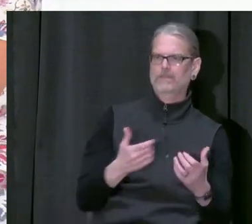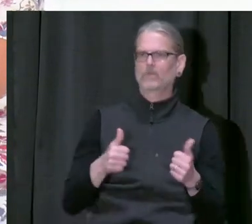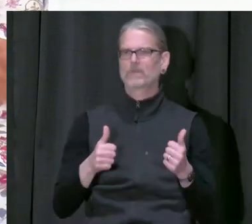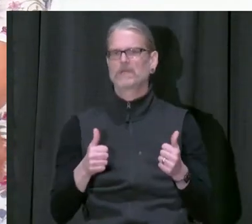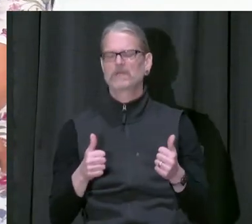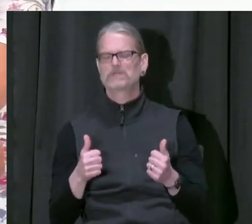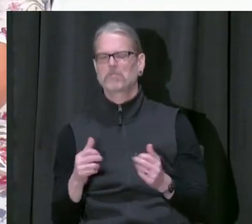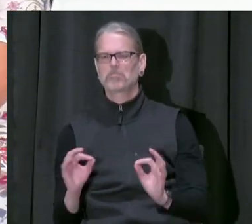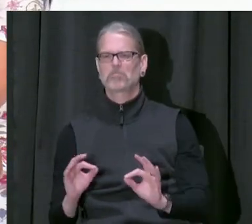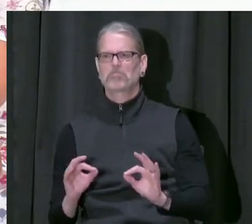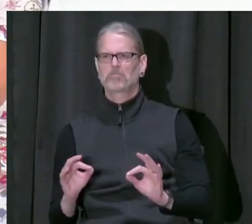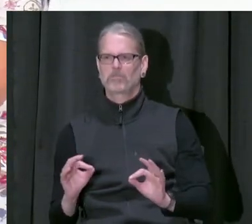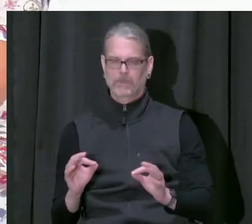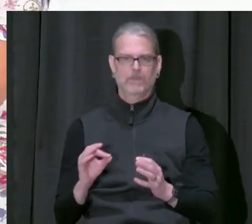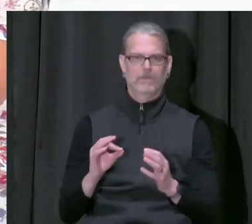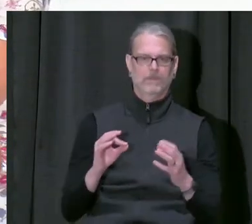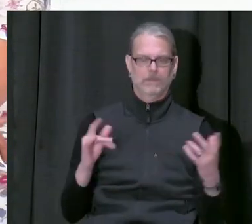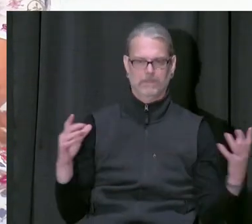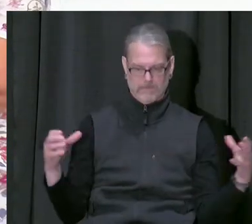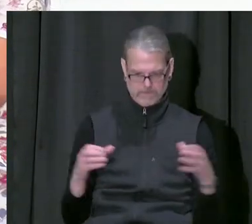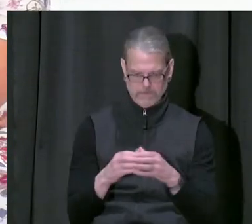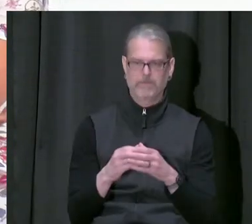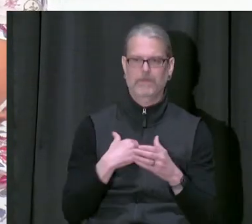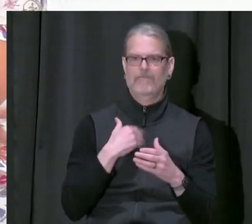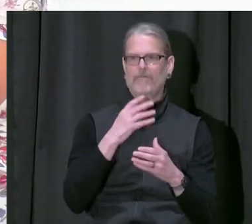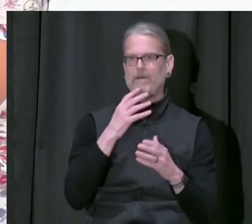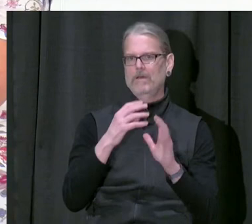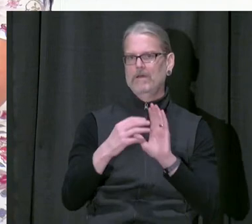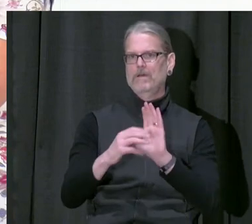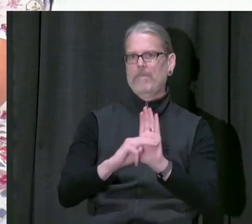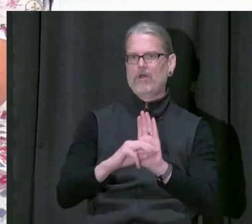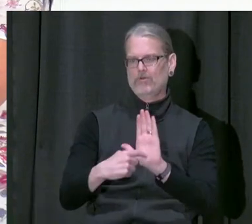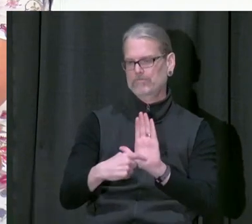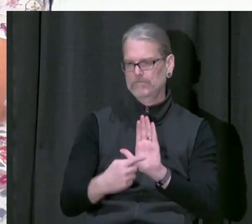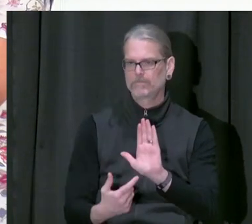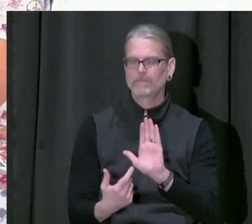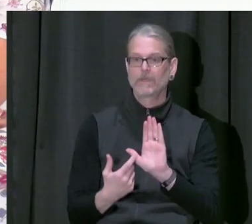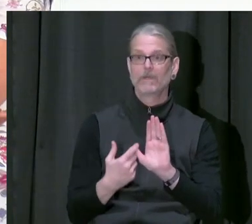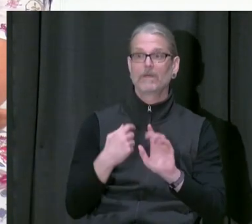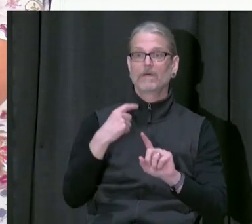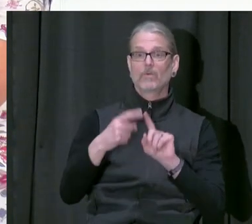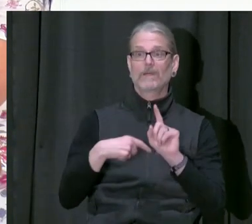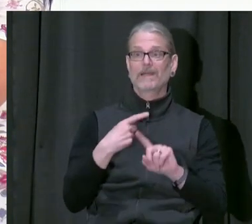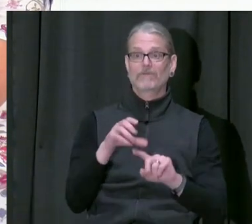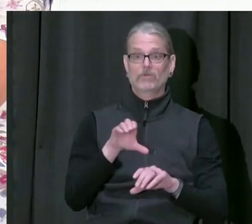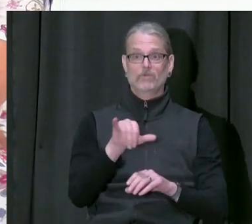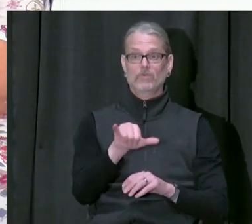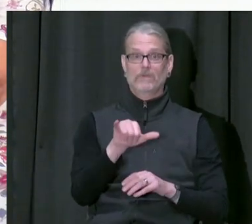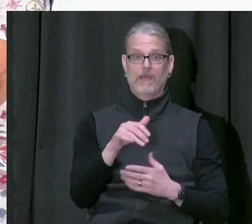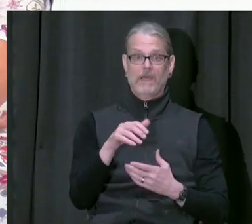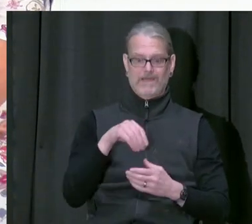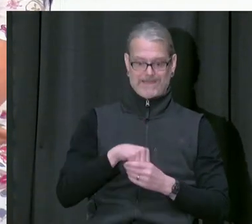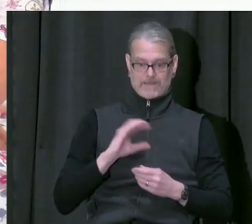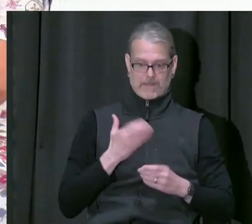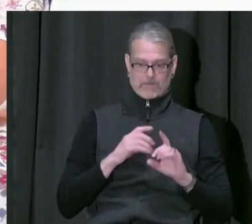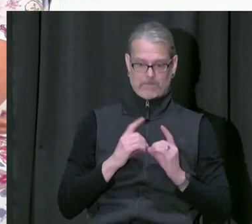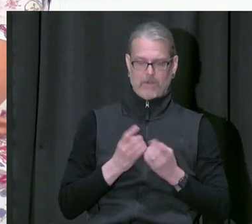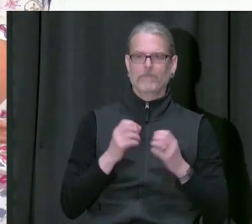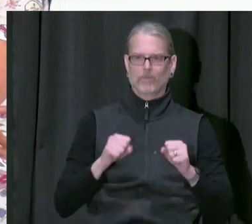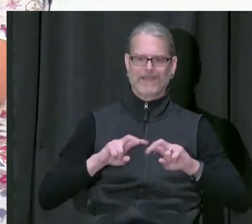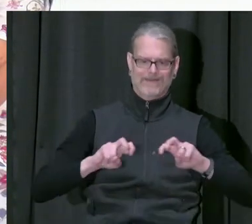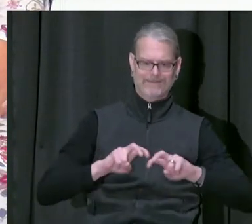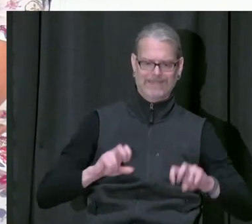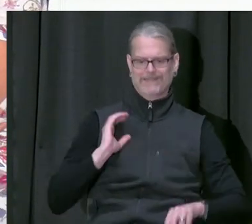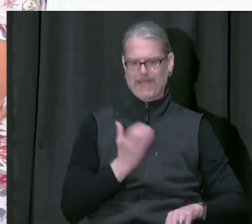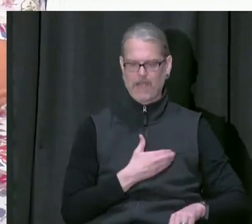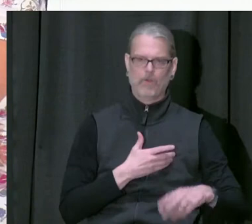allows you to come up with a weight model. And when you do that, internally we are able to assess our products, our